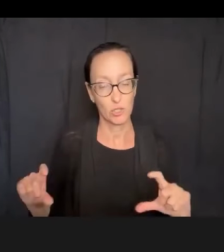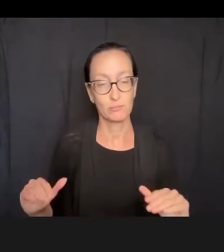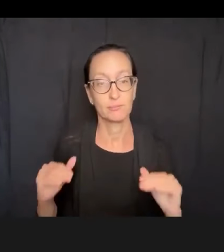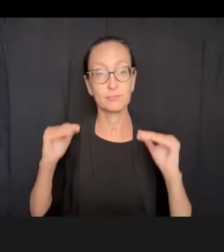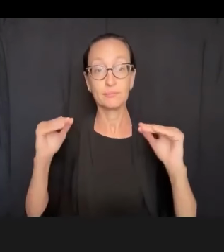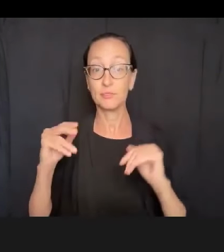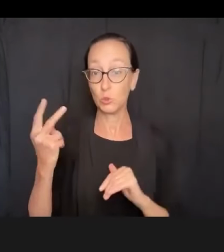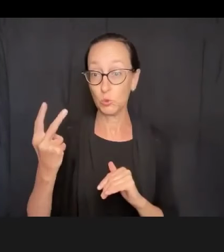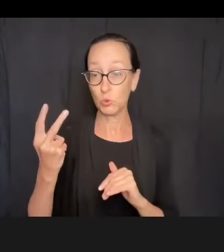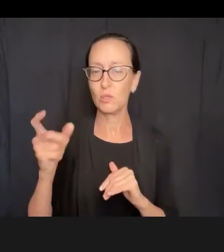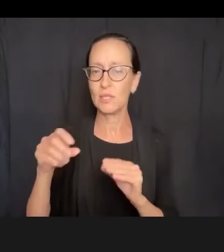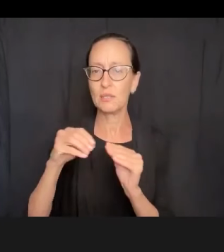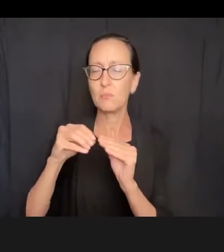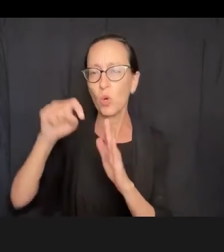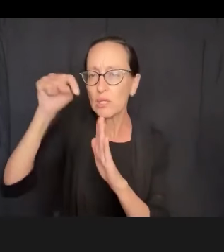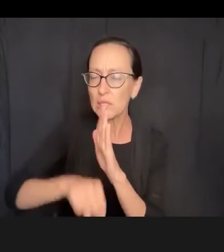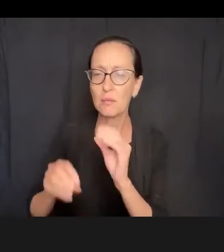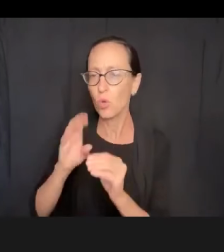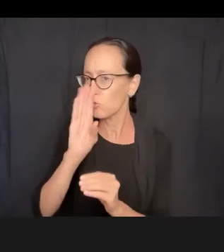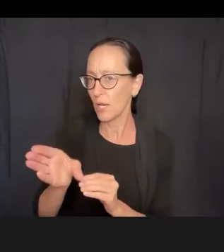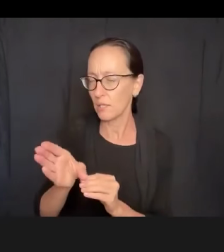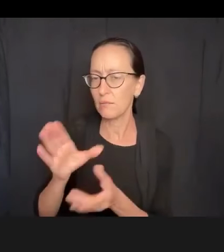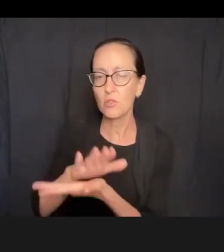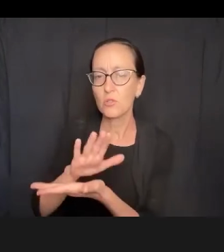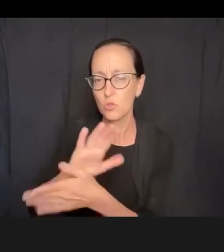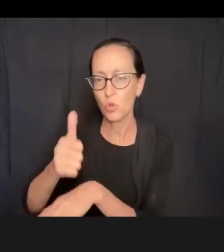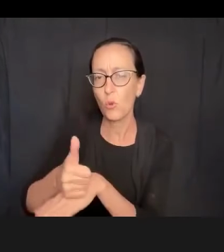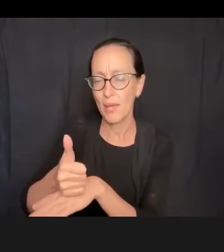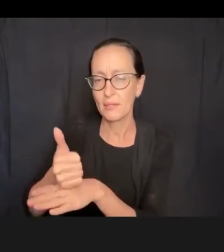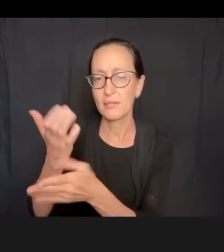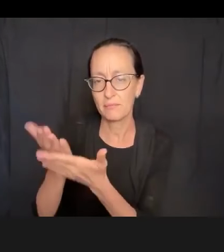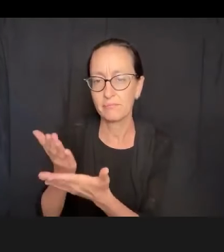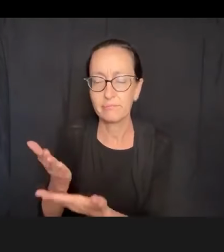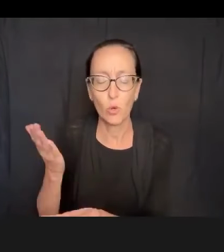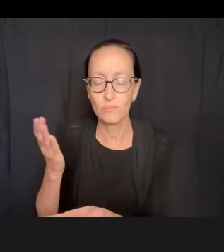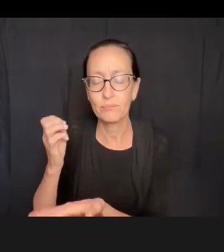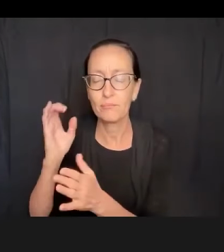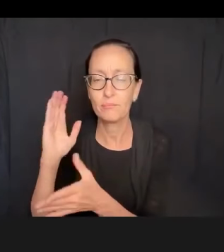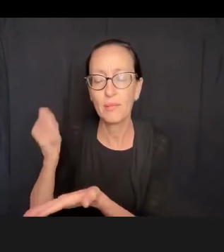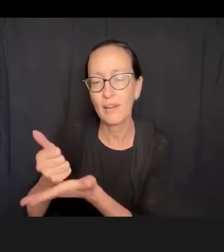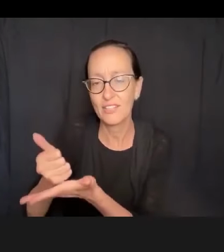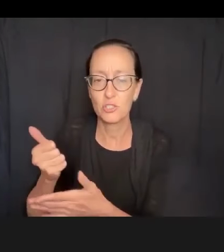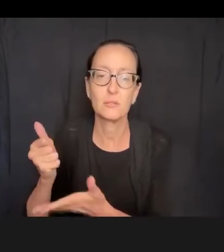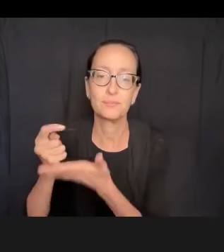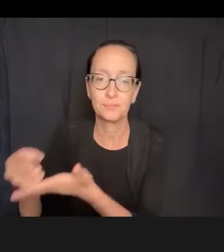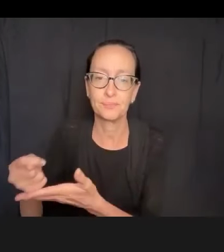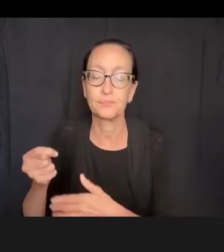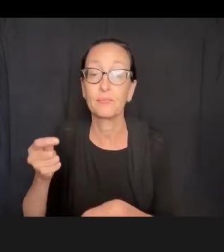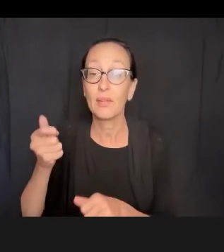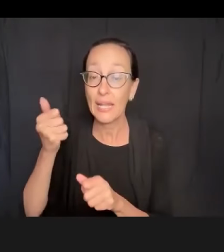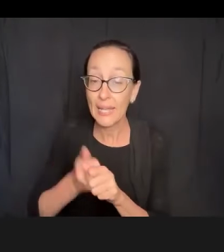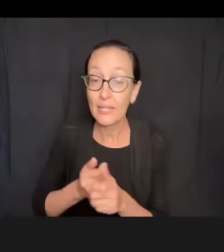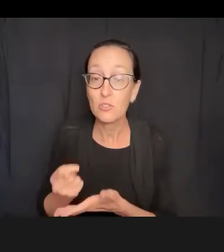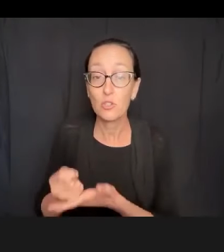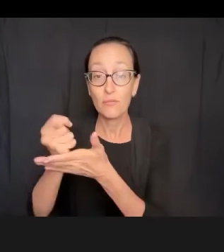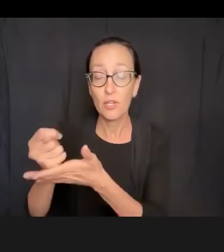more intensive and more directive with those school-based interventions. And each one of those interventions has a protocol to follow that I'm